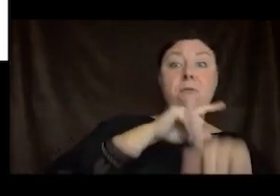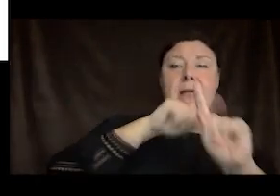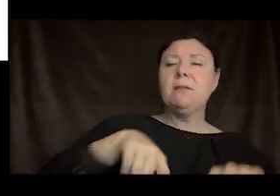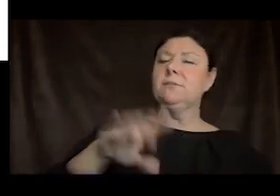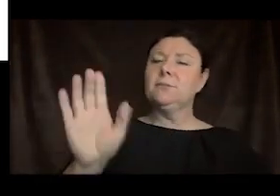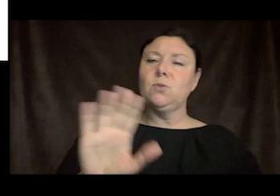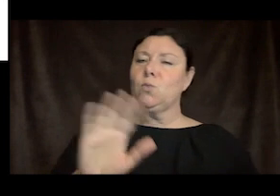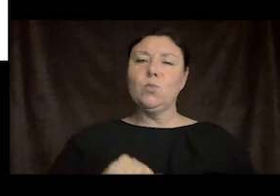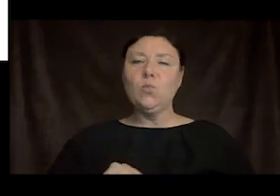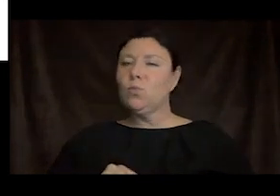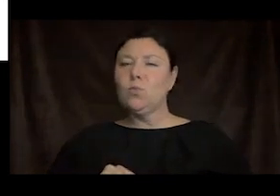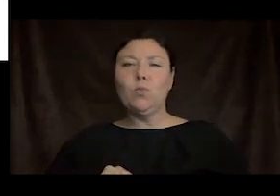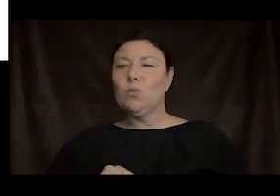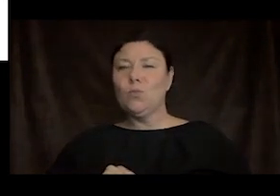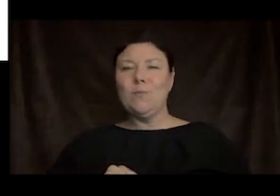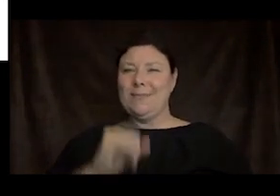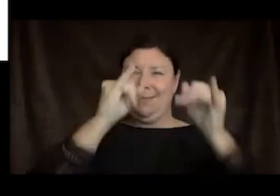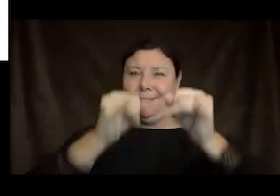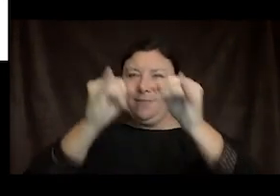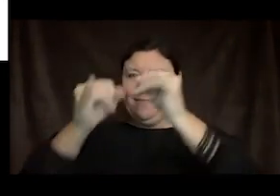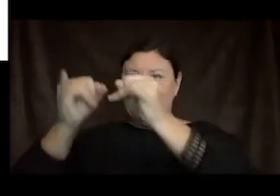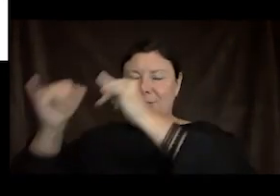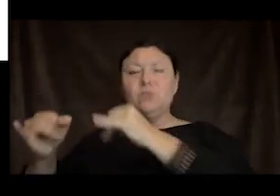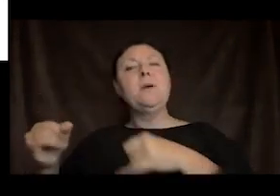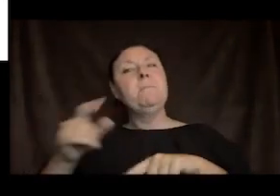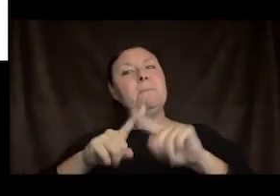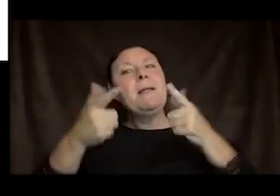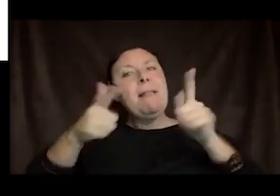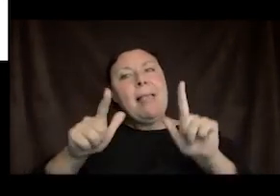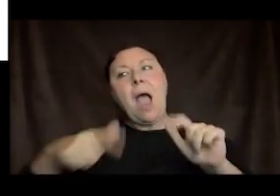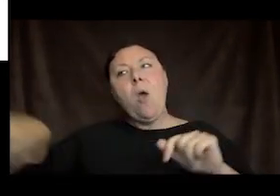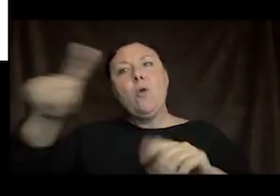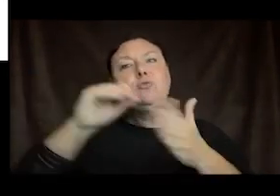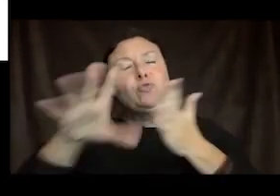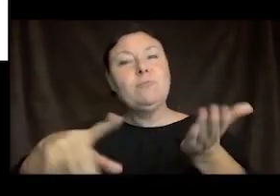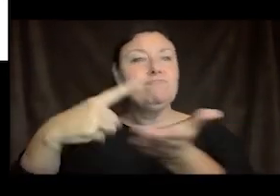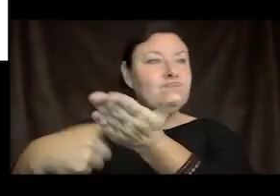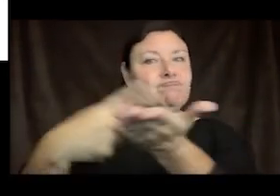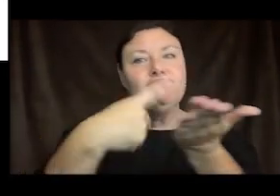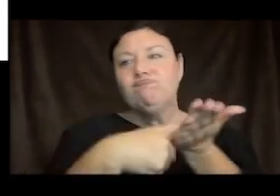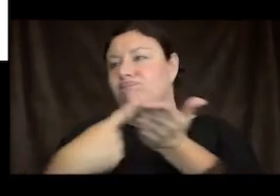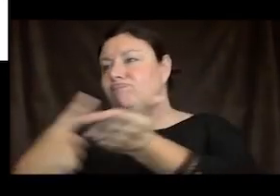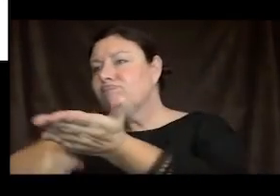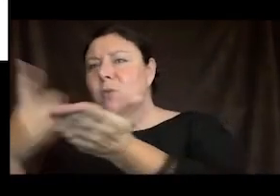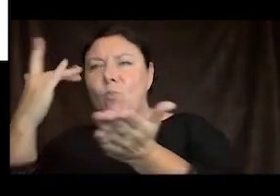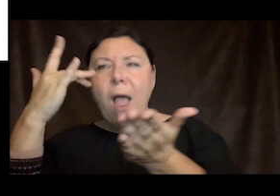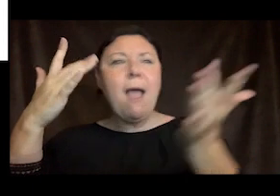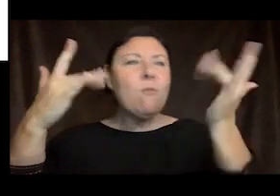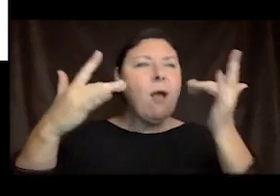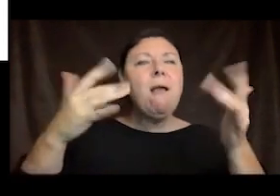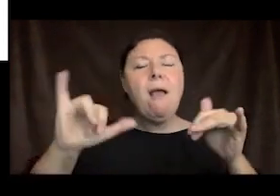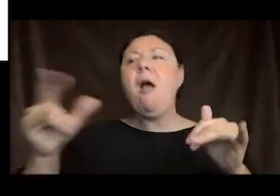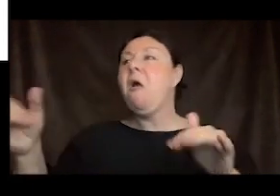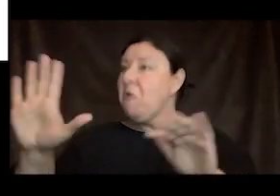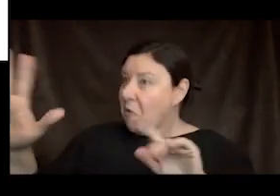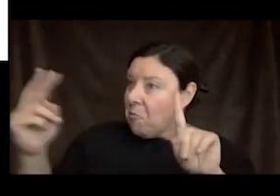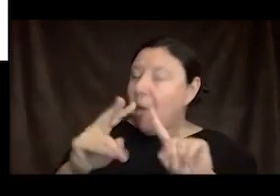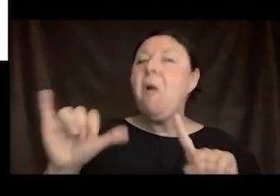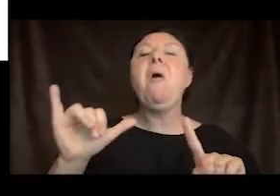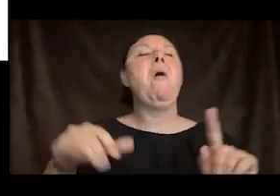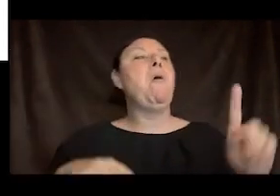ones that you would select, but let's have a deliberative conversation about them so that we